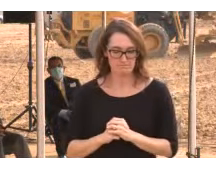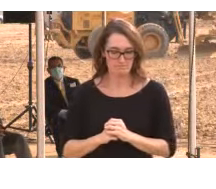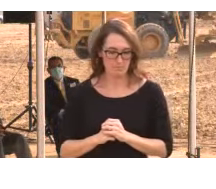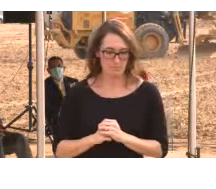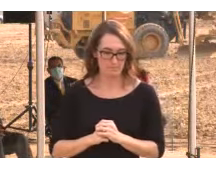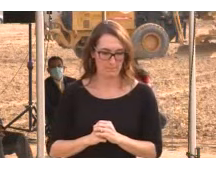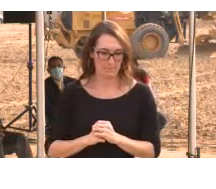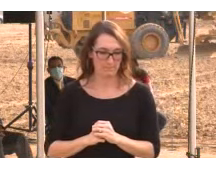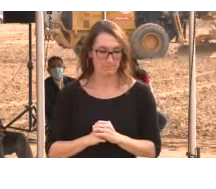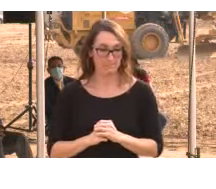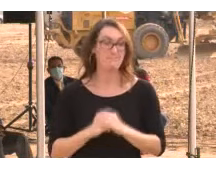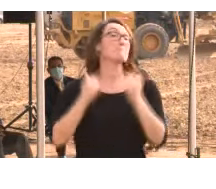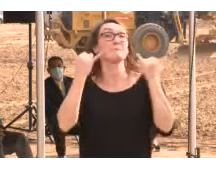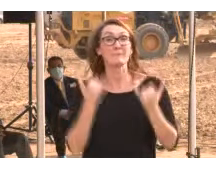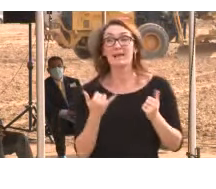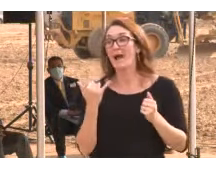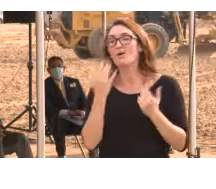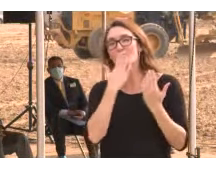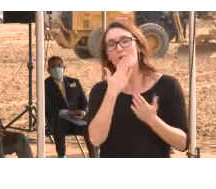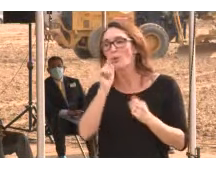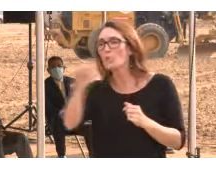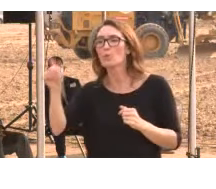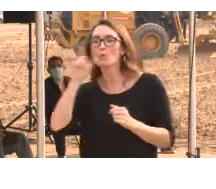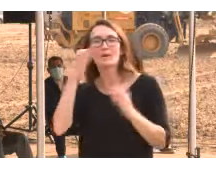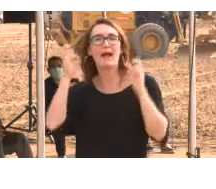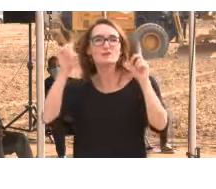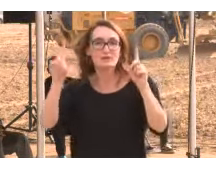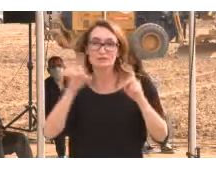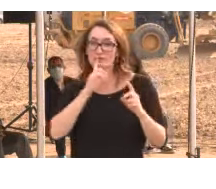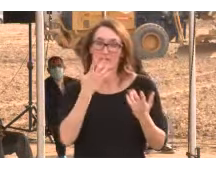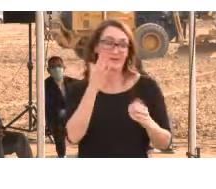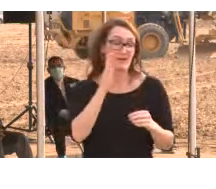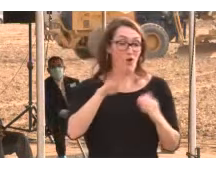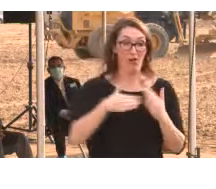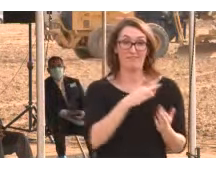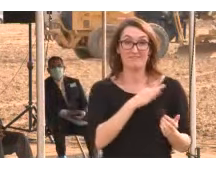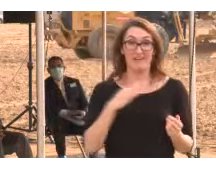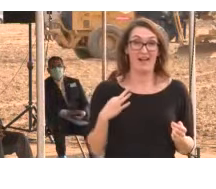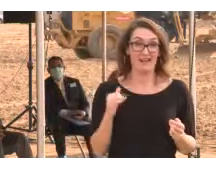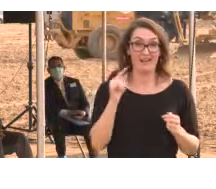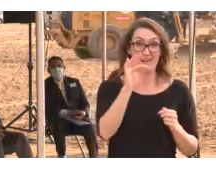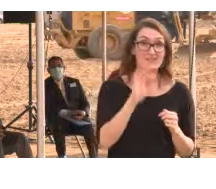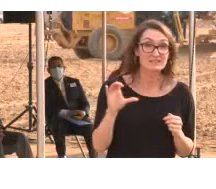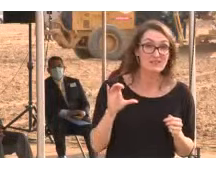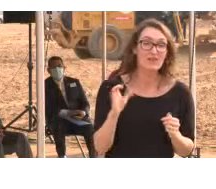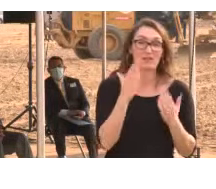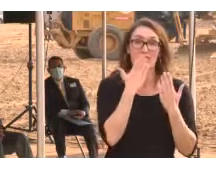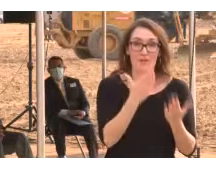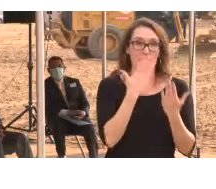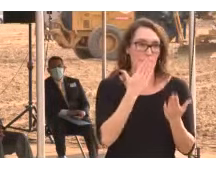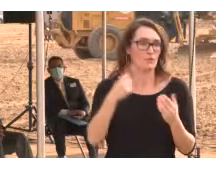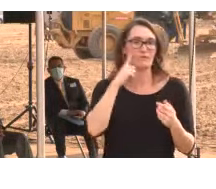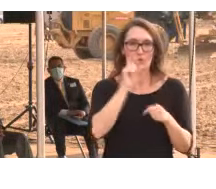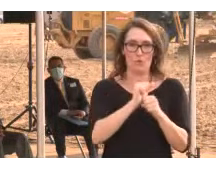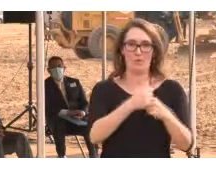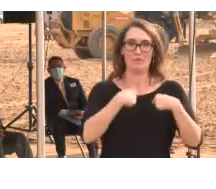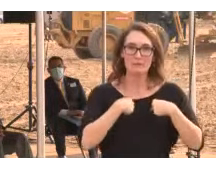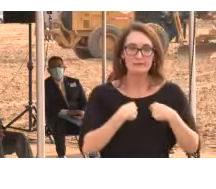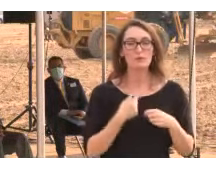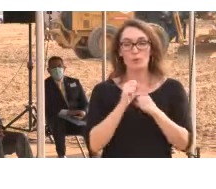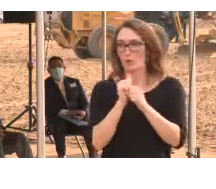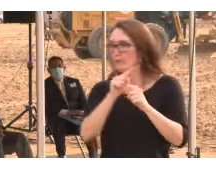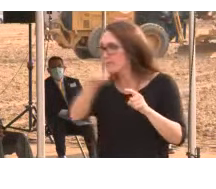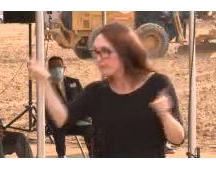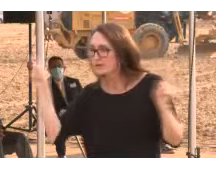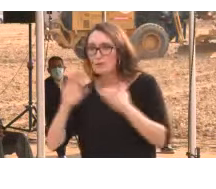And now to our education partners. For all the faculty at Fresno City College, thank you for working with me and working with our